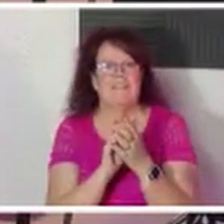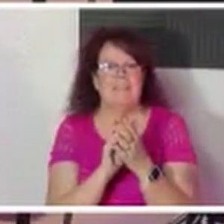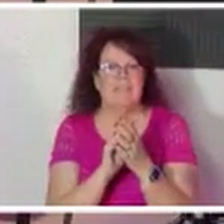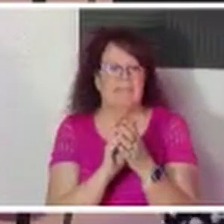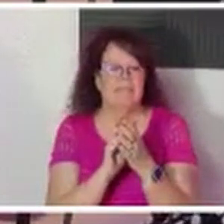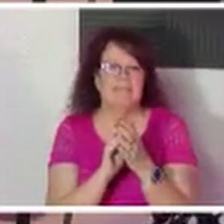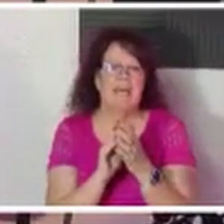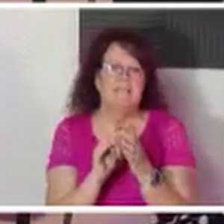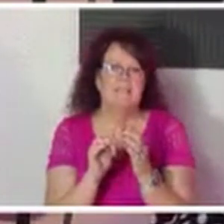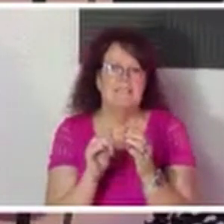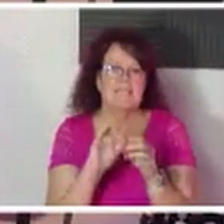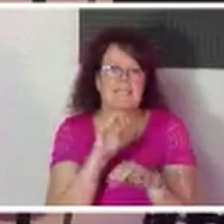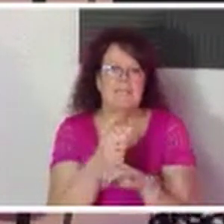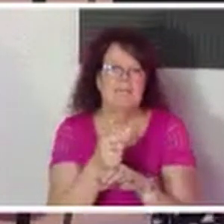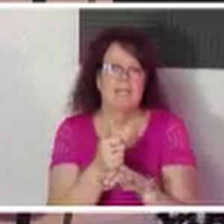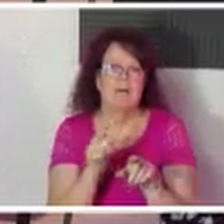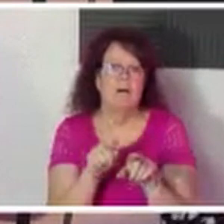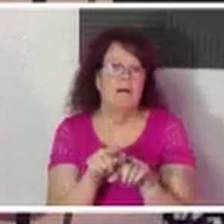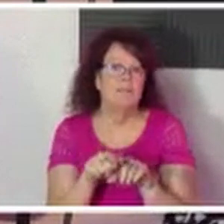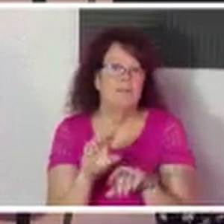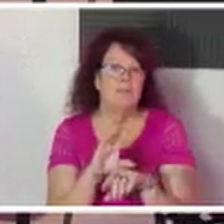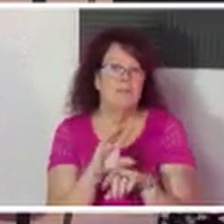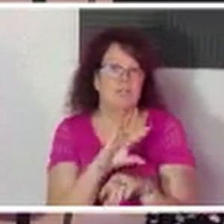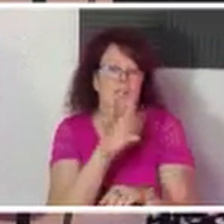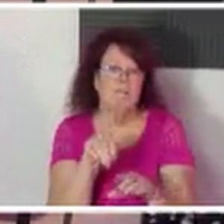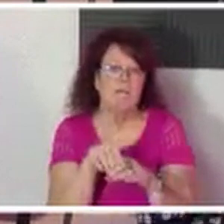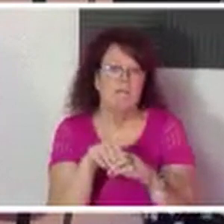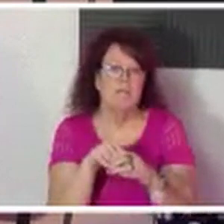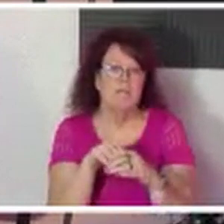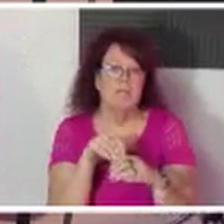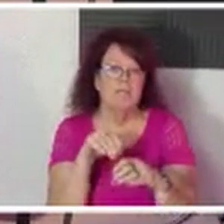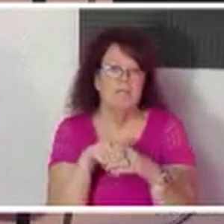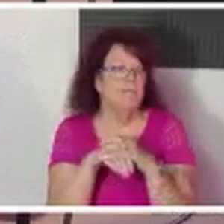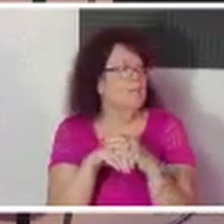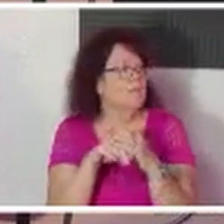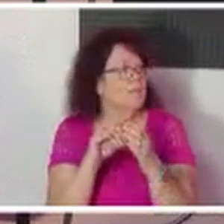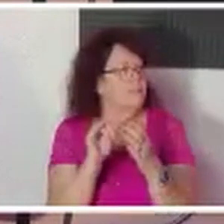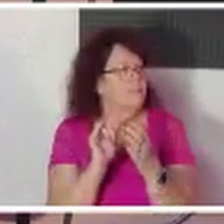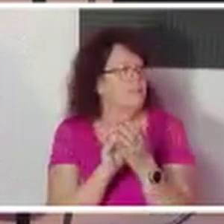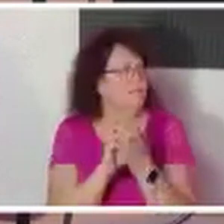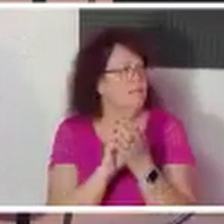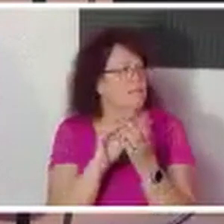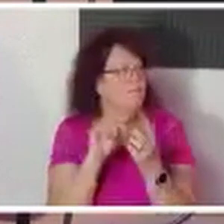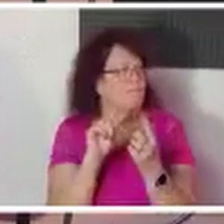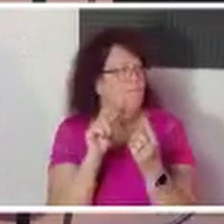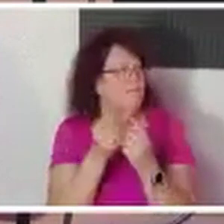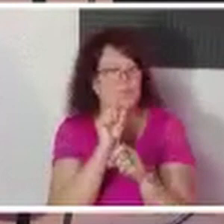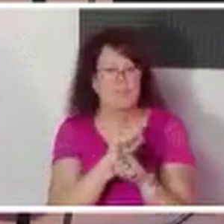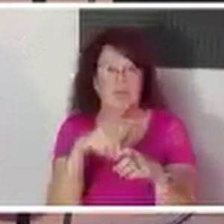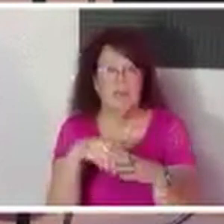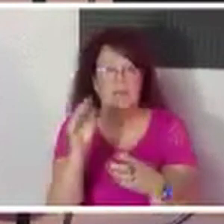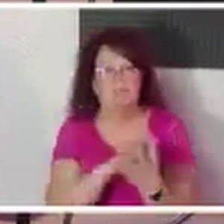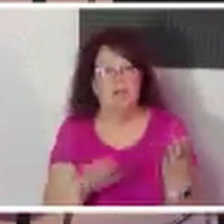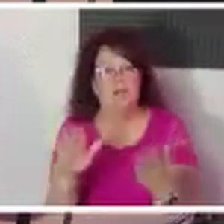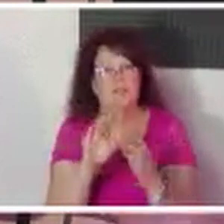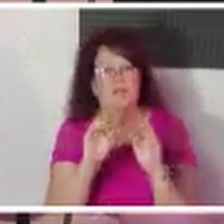really set me up, as well as the church's involvement in the foster care world for my first job out of college, which following that summer I